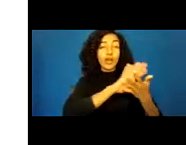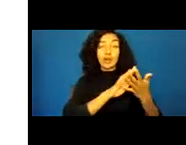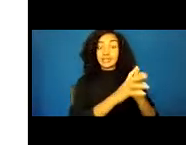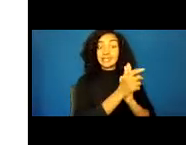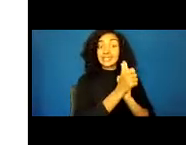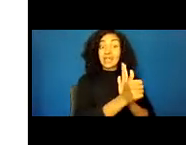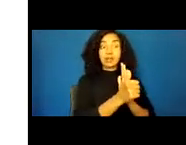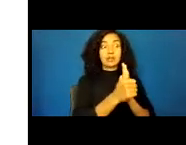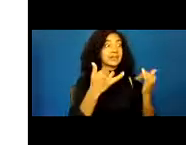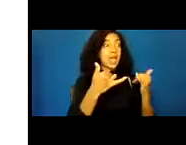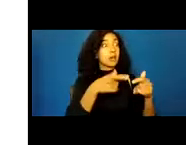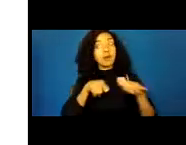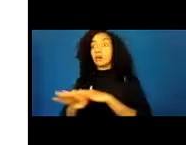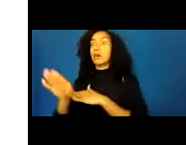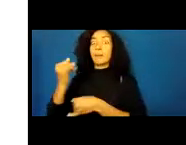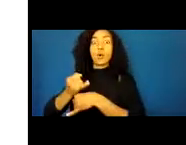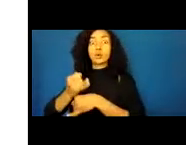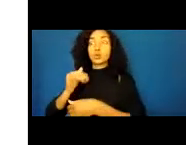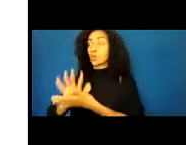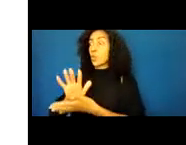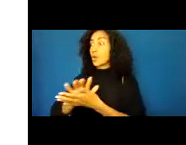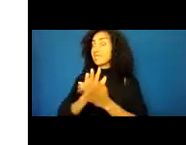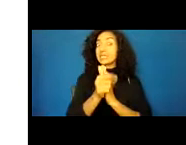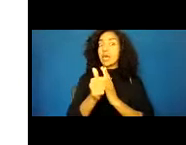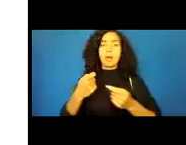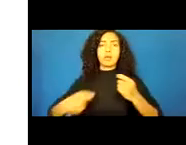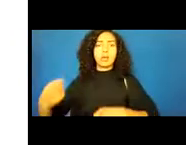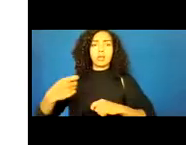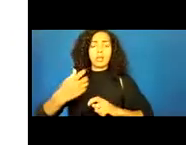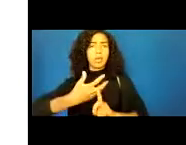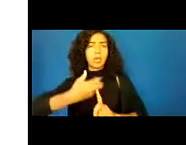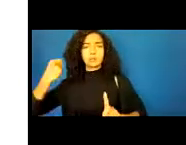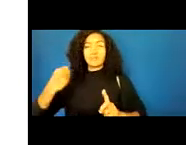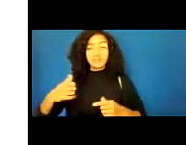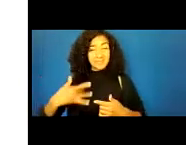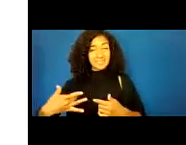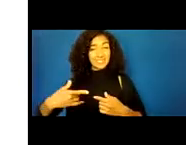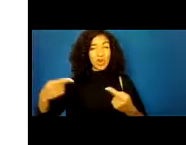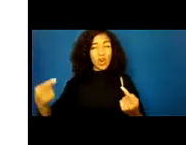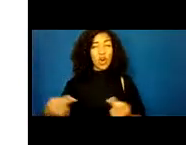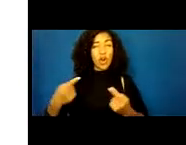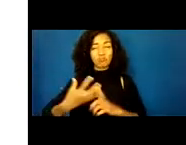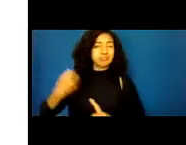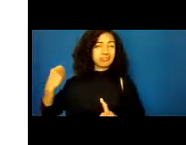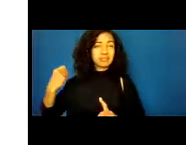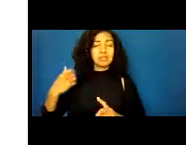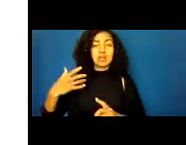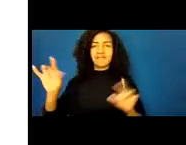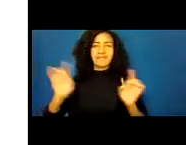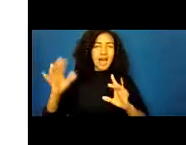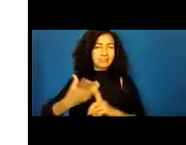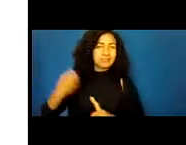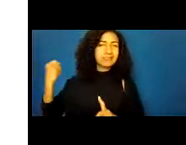sudden replaced a lot of times with violence and harm. And so how do we look at that now and heal our